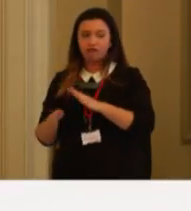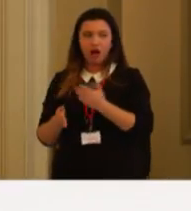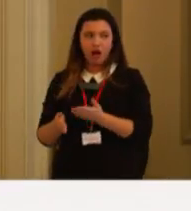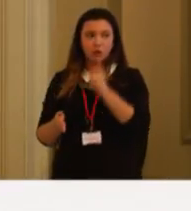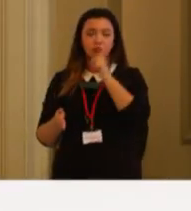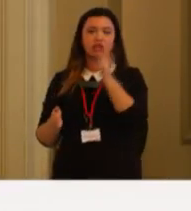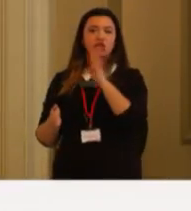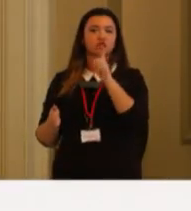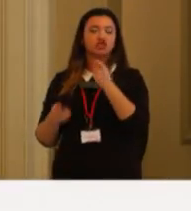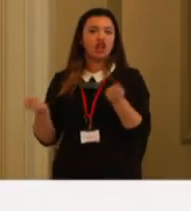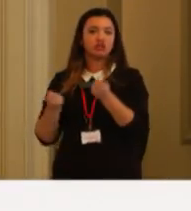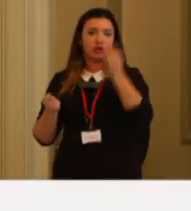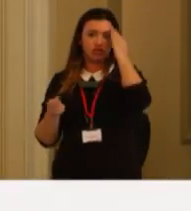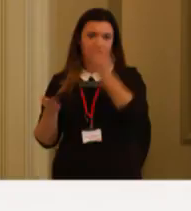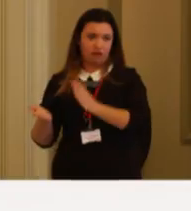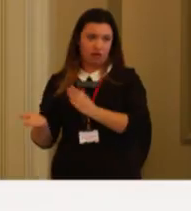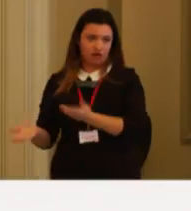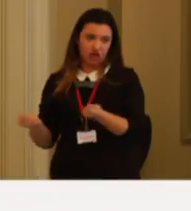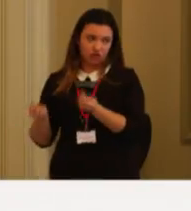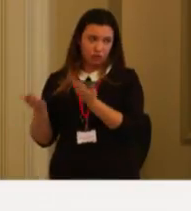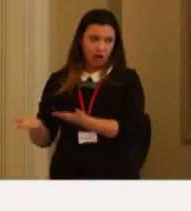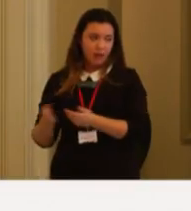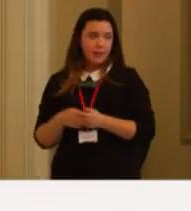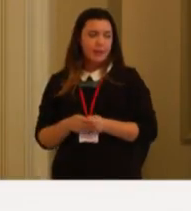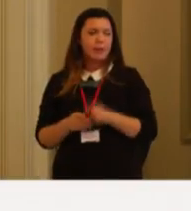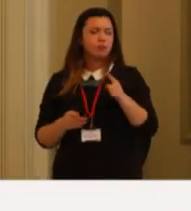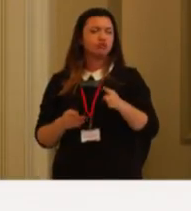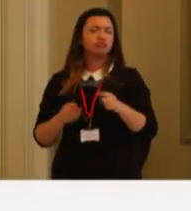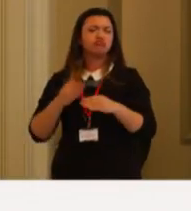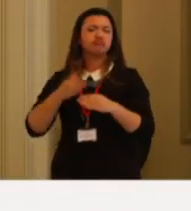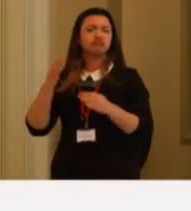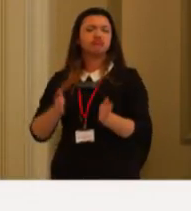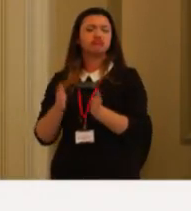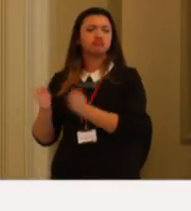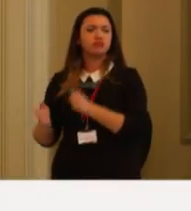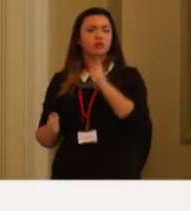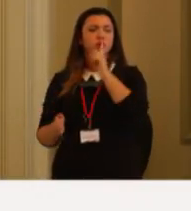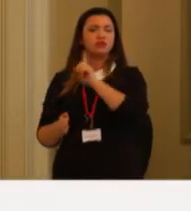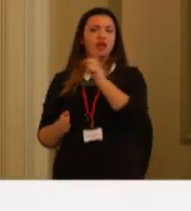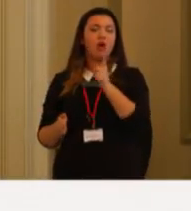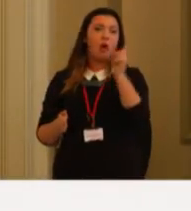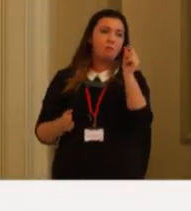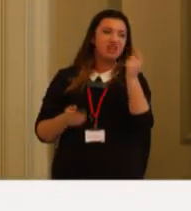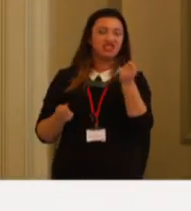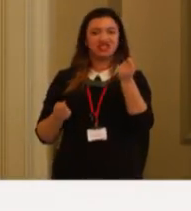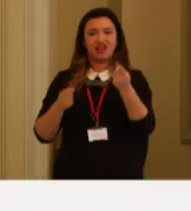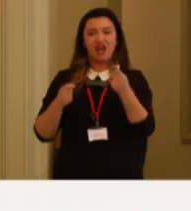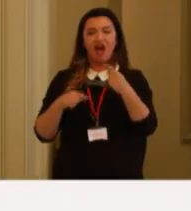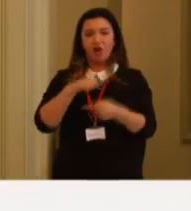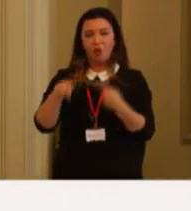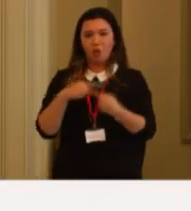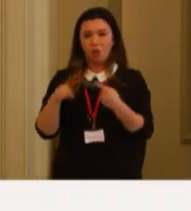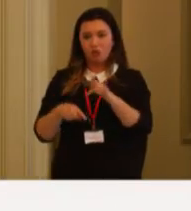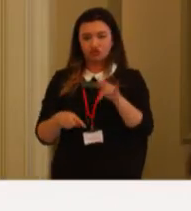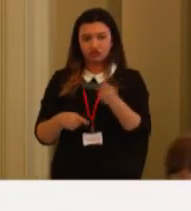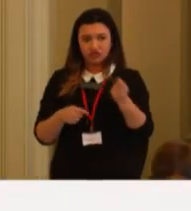also 3% or so are part-time, so they're already part of the workforce. You've got 11% who are unemployed